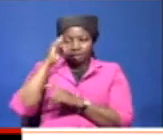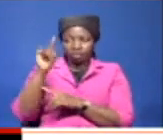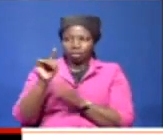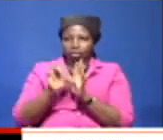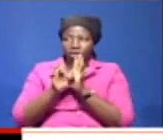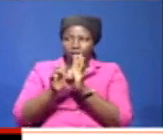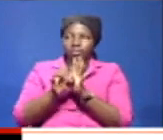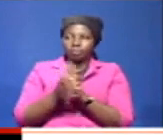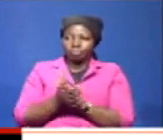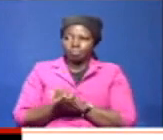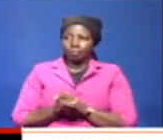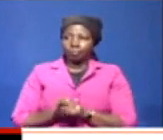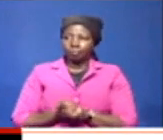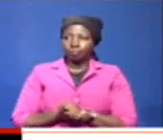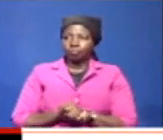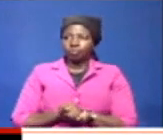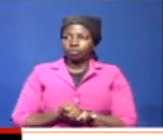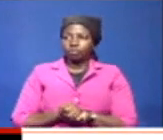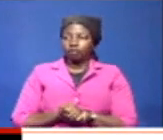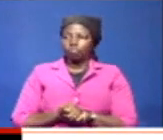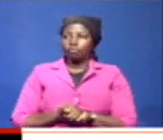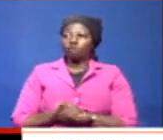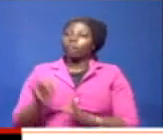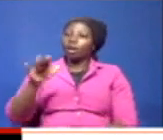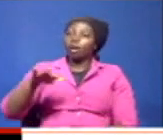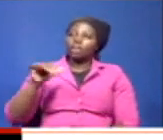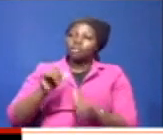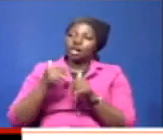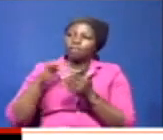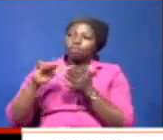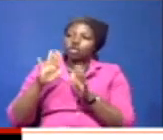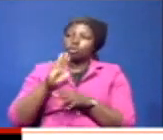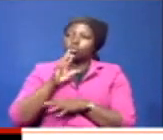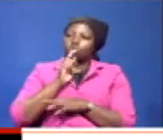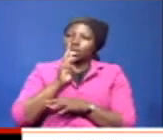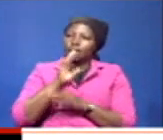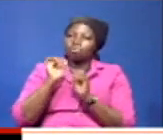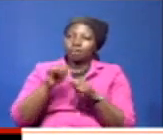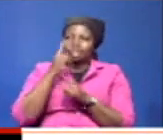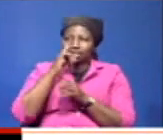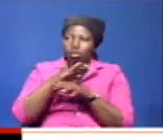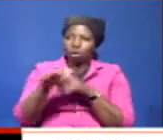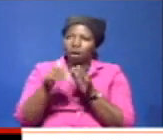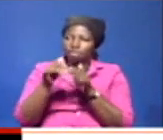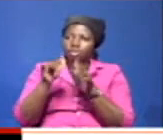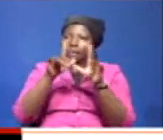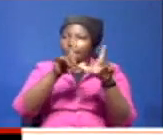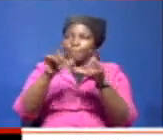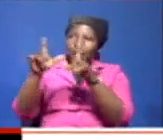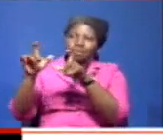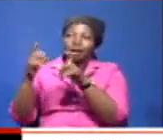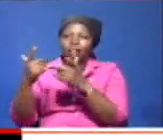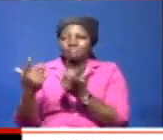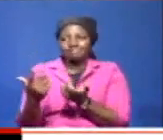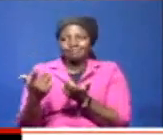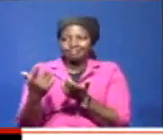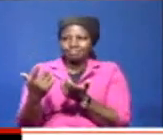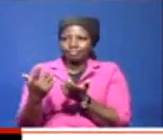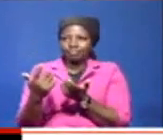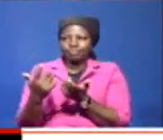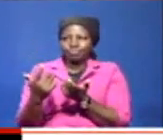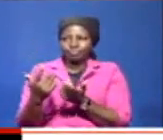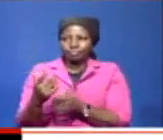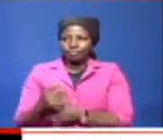the one that had the most water. And of course, you can see all the pictures. Noivel ending up in a tree.